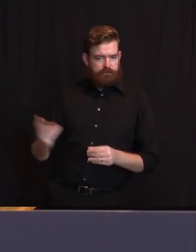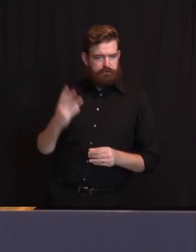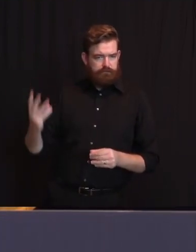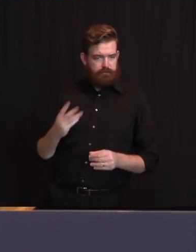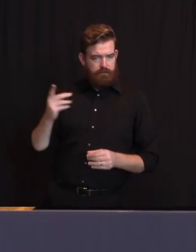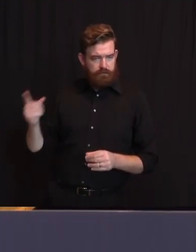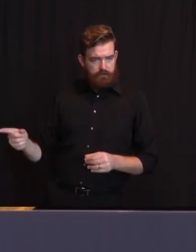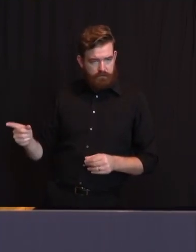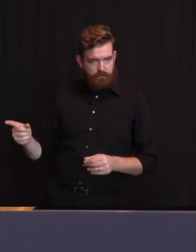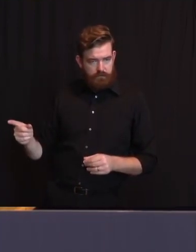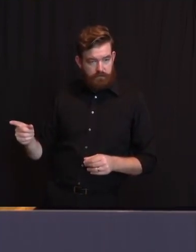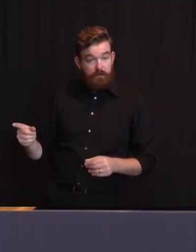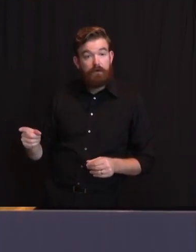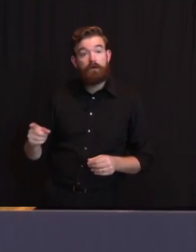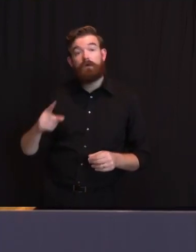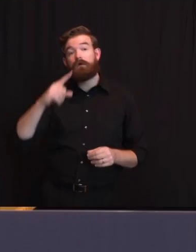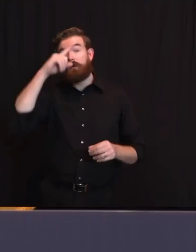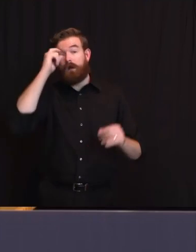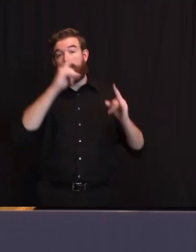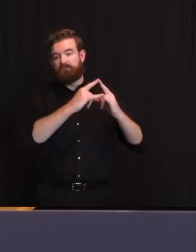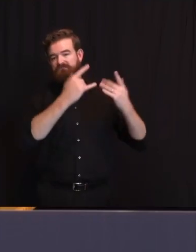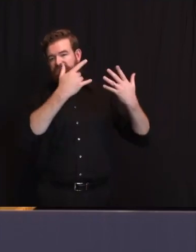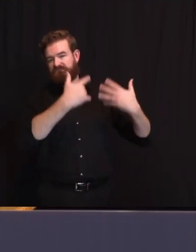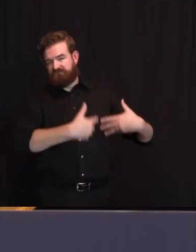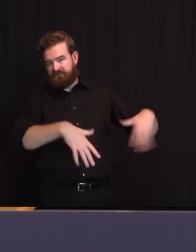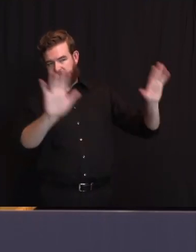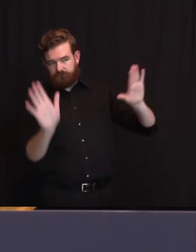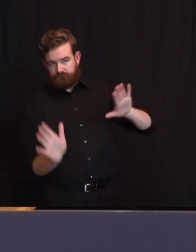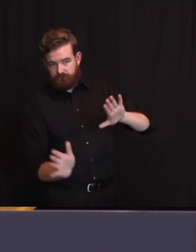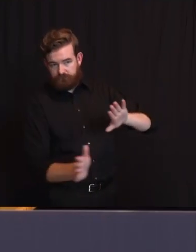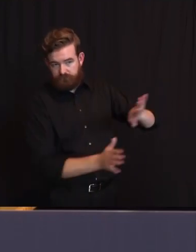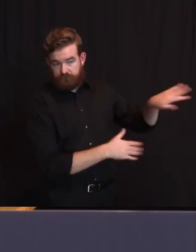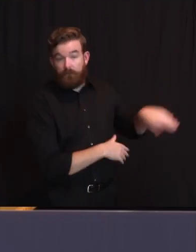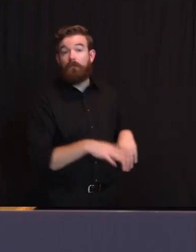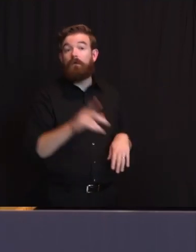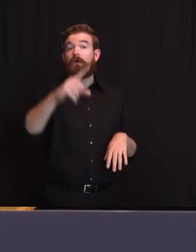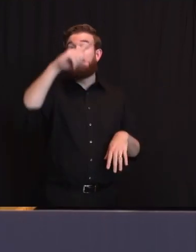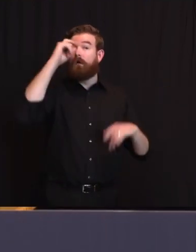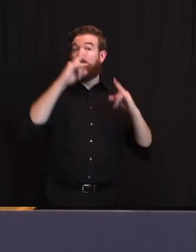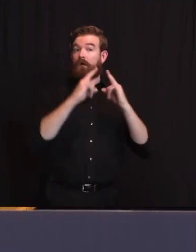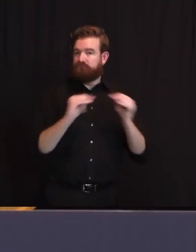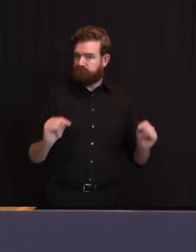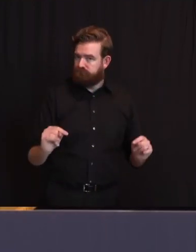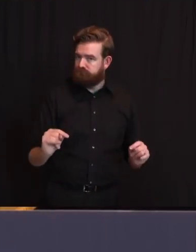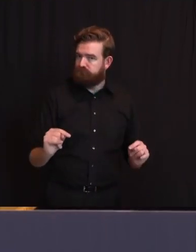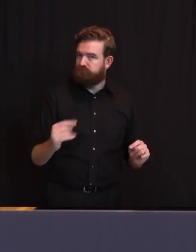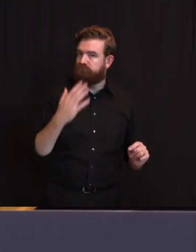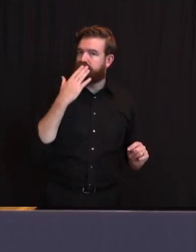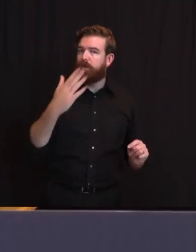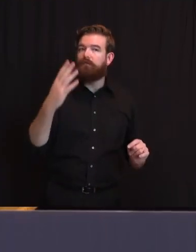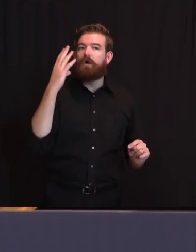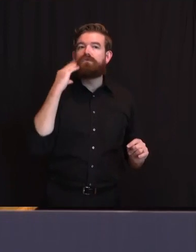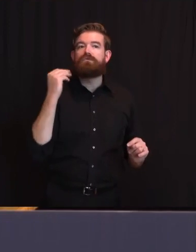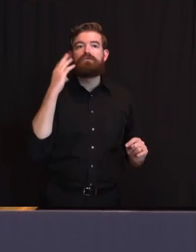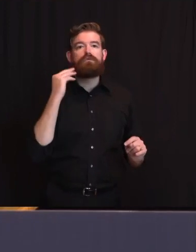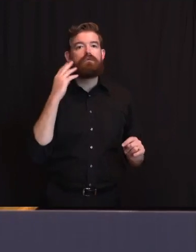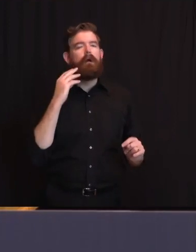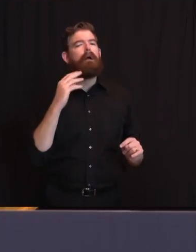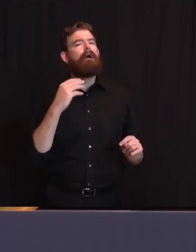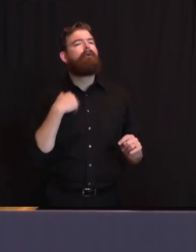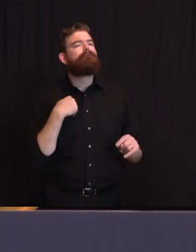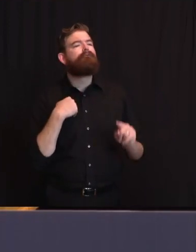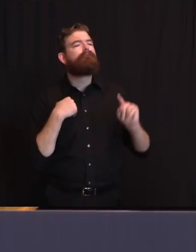over, so I'm going to knock on wood, but I believe it's over. We had an overwhelmingly positive experience with a handful of outbreaks,